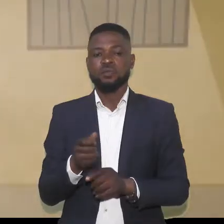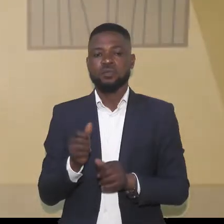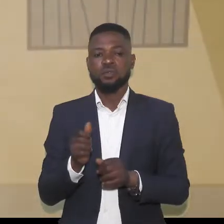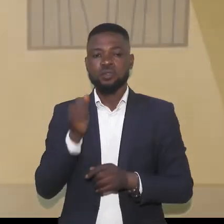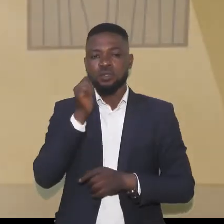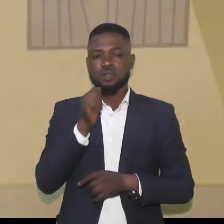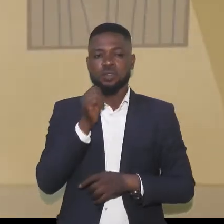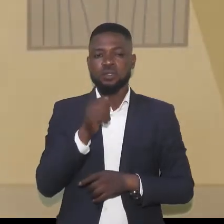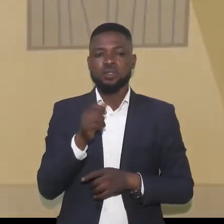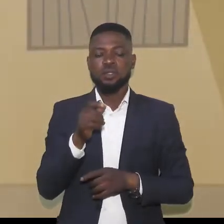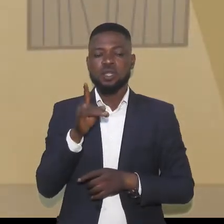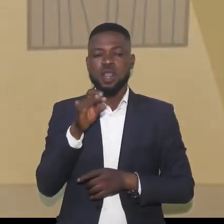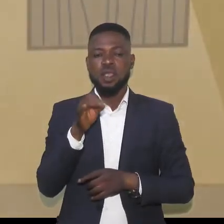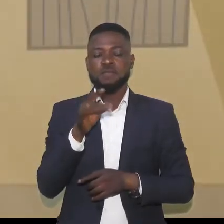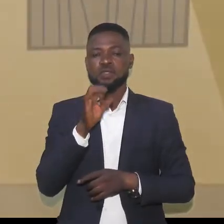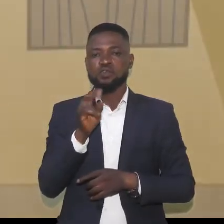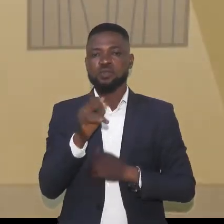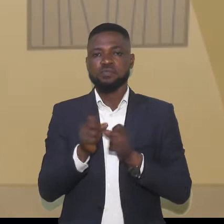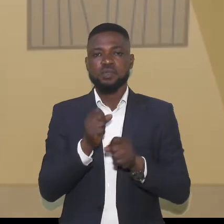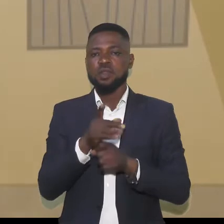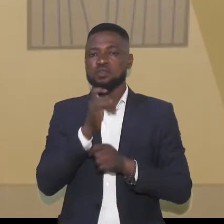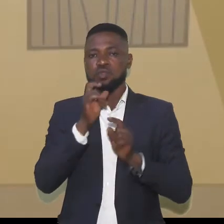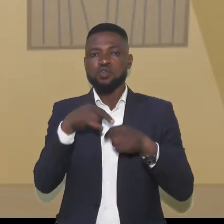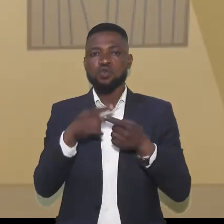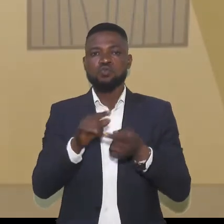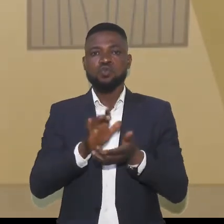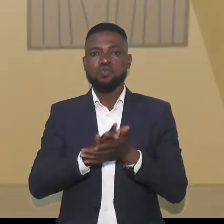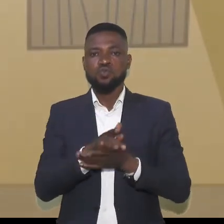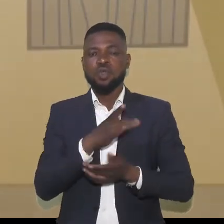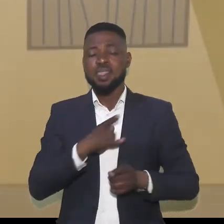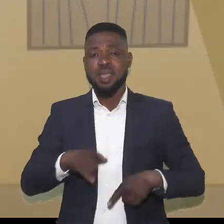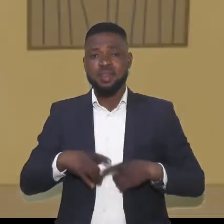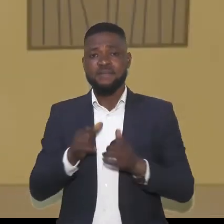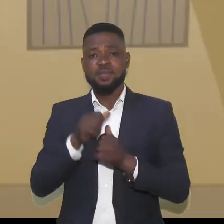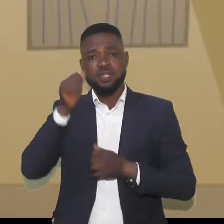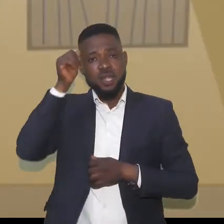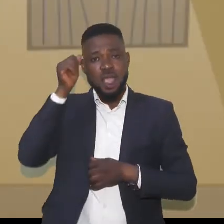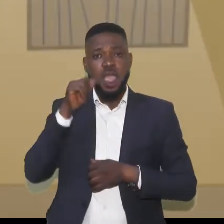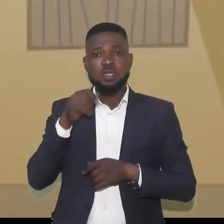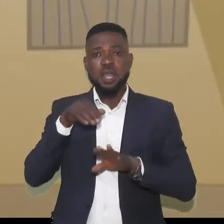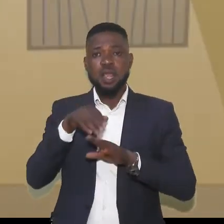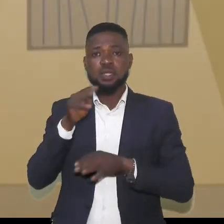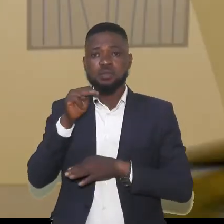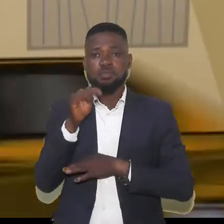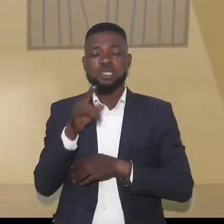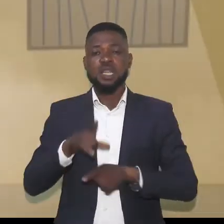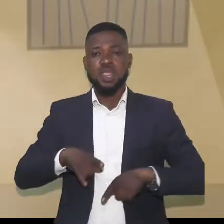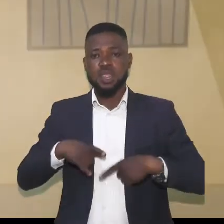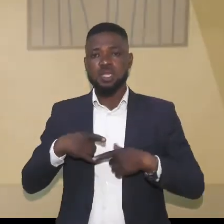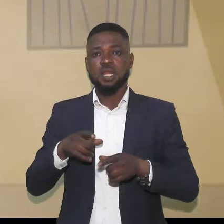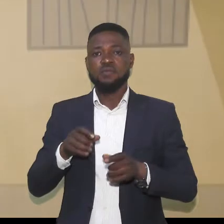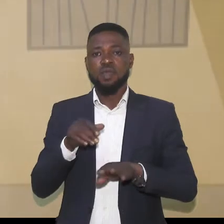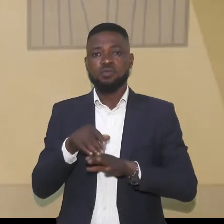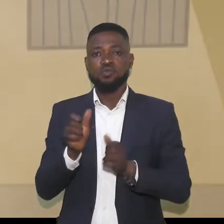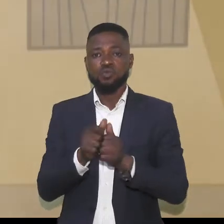Dele Amu is a 12-year-old boy. He doesn't attend school and he lives with his aunt at Mushin. He usually stays at a